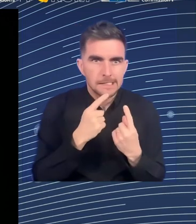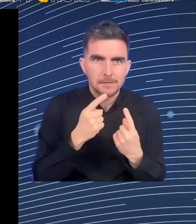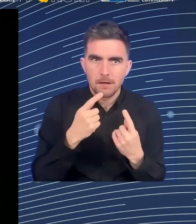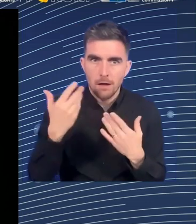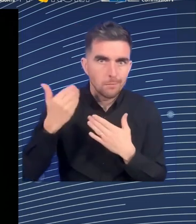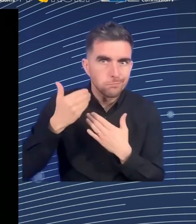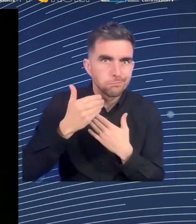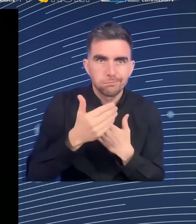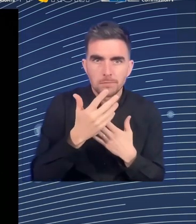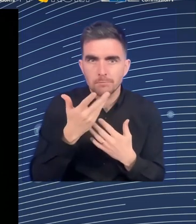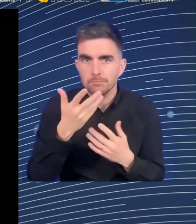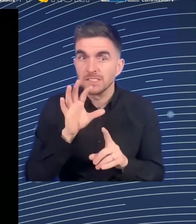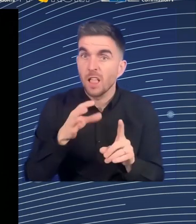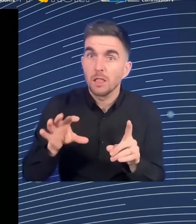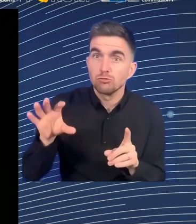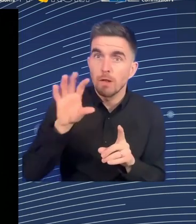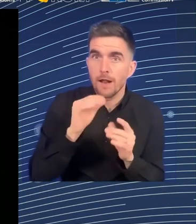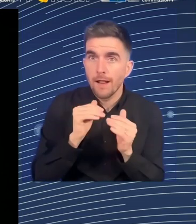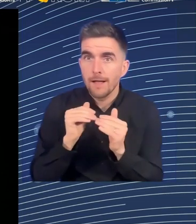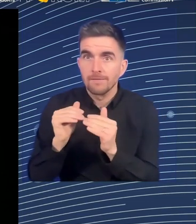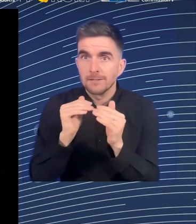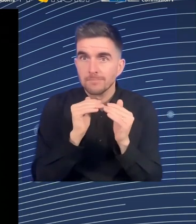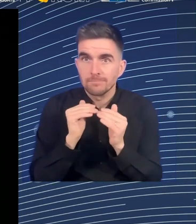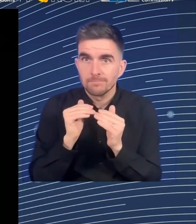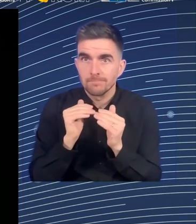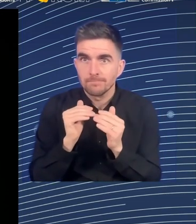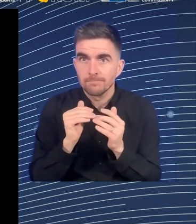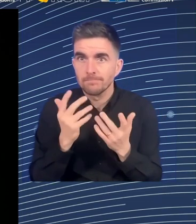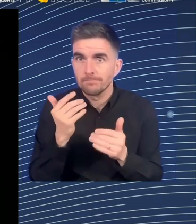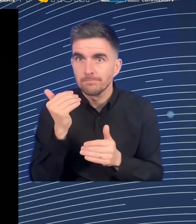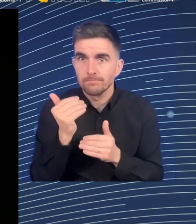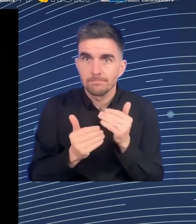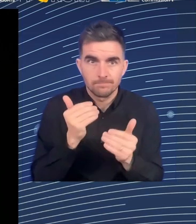these trainings are even specifically are focused on women.